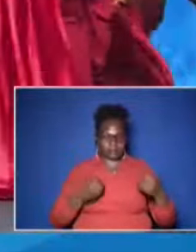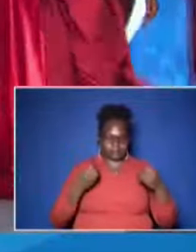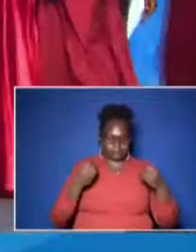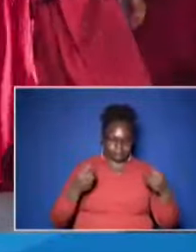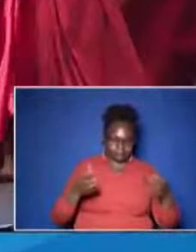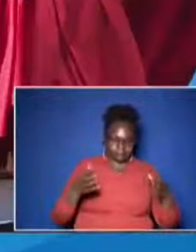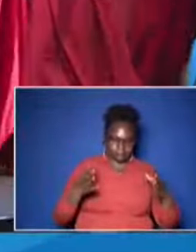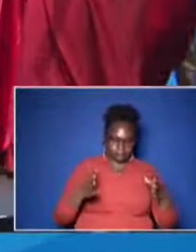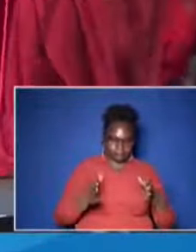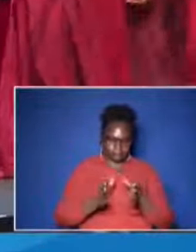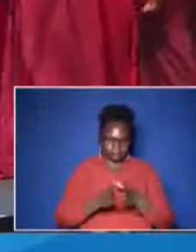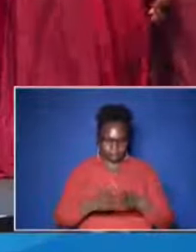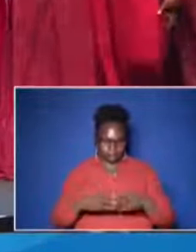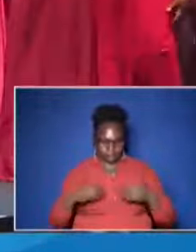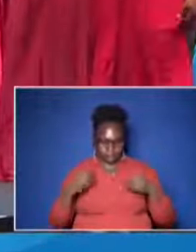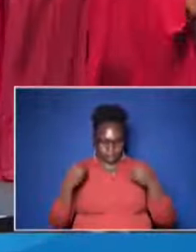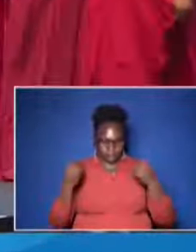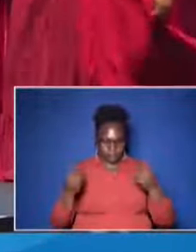to